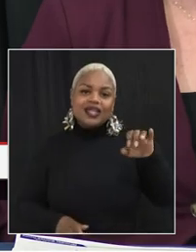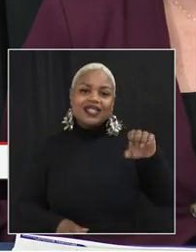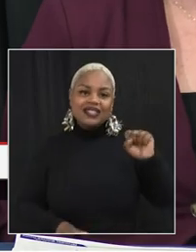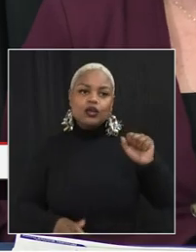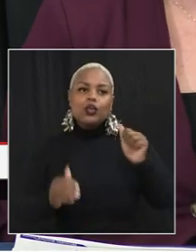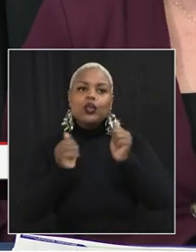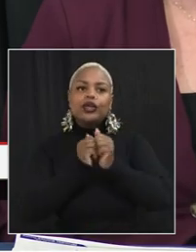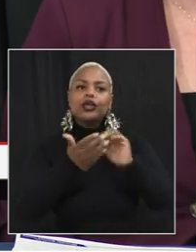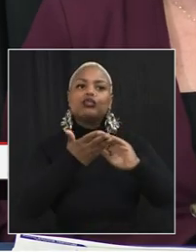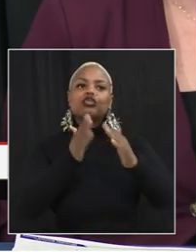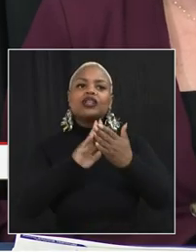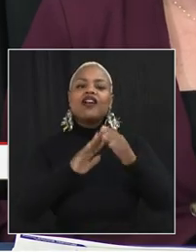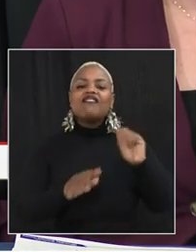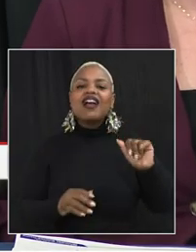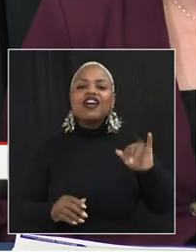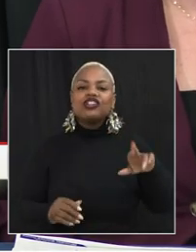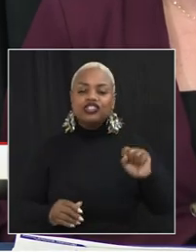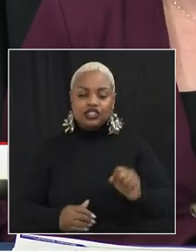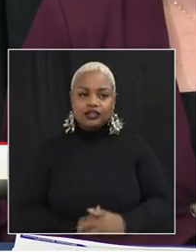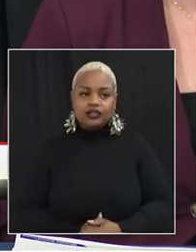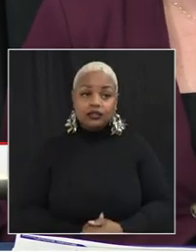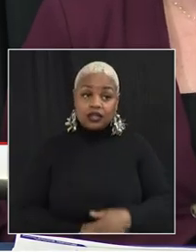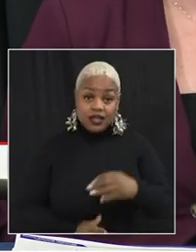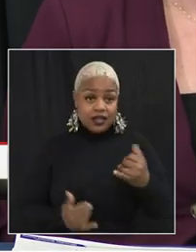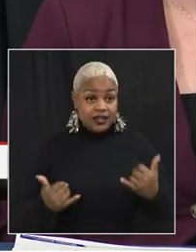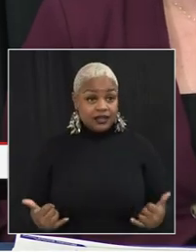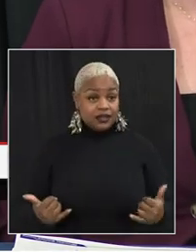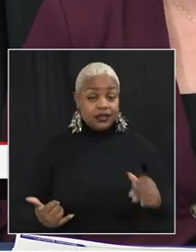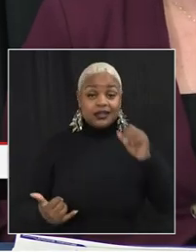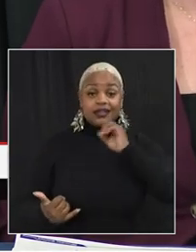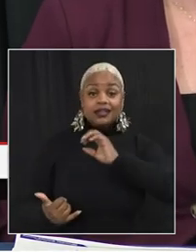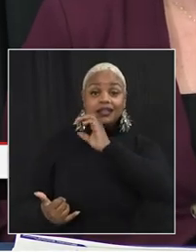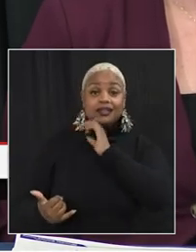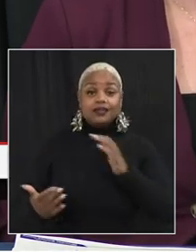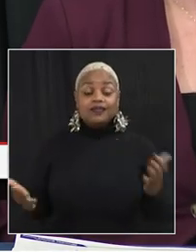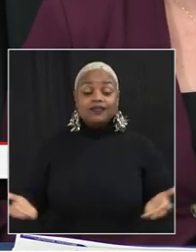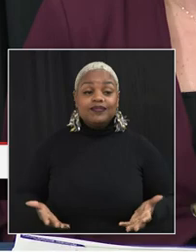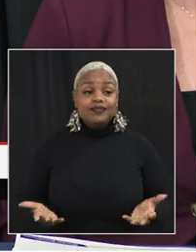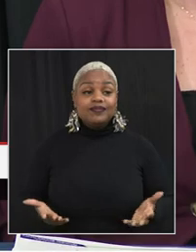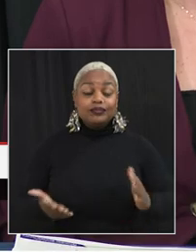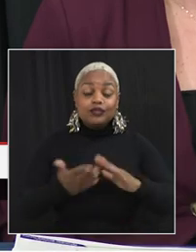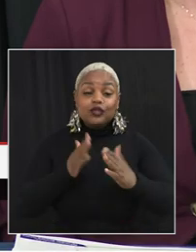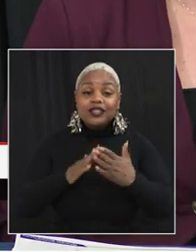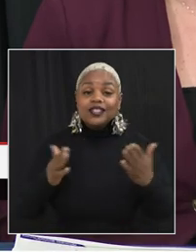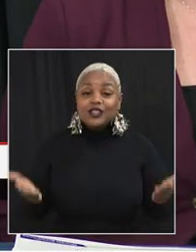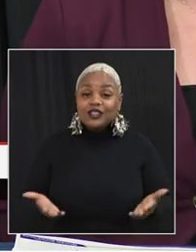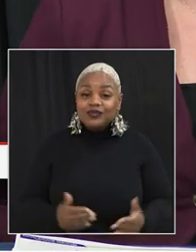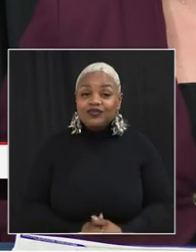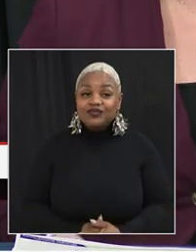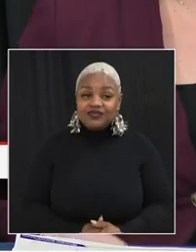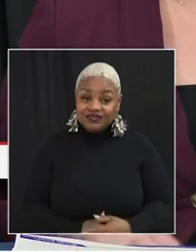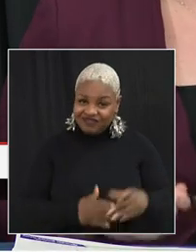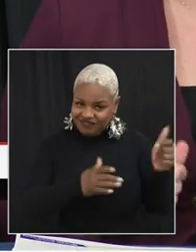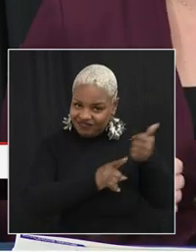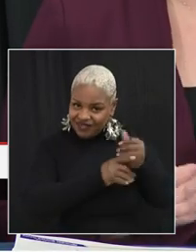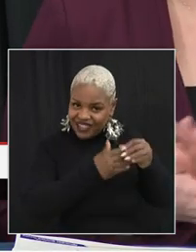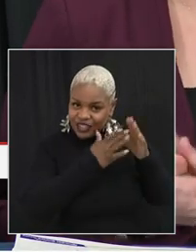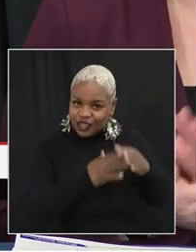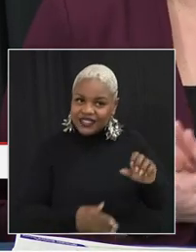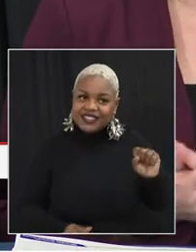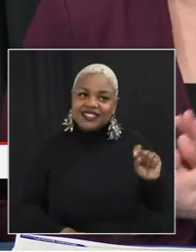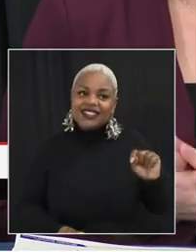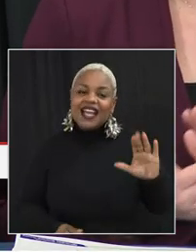the Model City Senior Wellness Center community under the dynamic and amazing leadership of Stacy Mack.